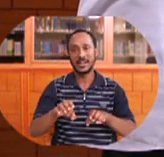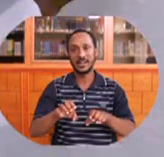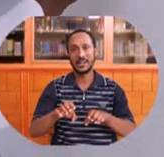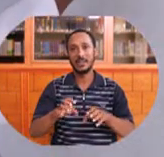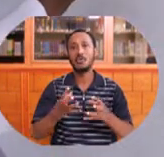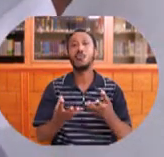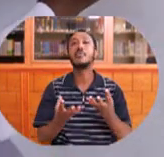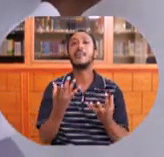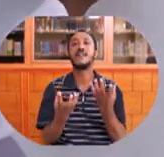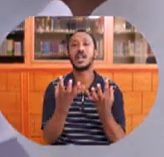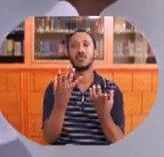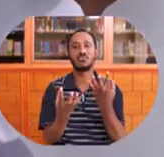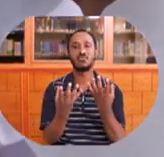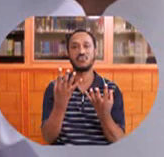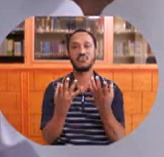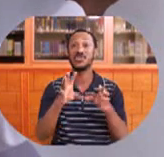boiling.